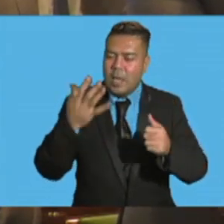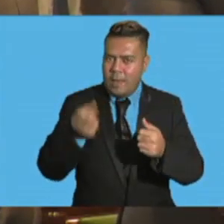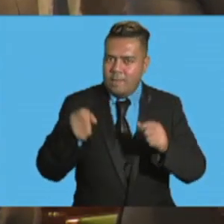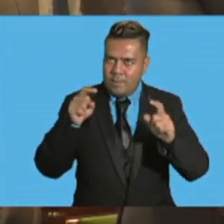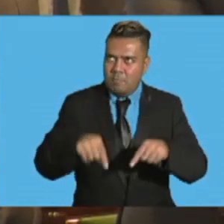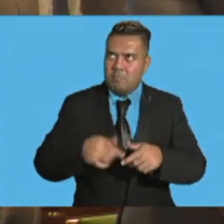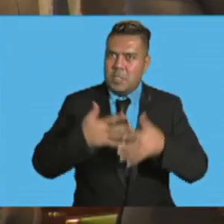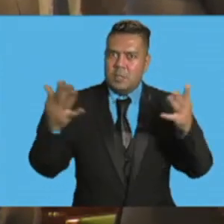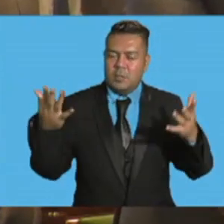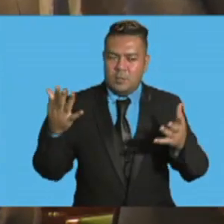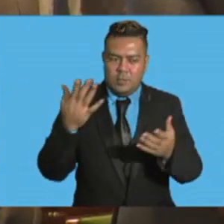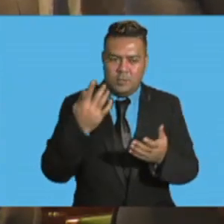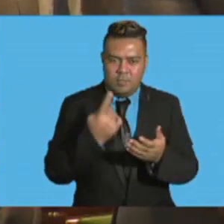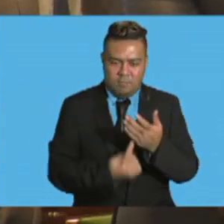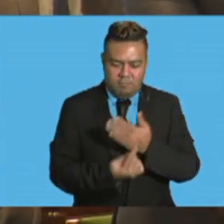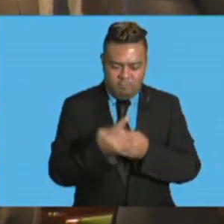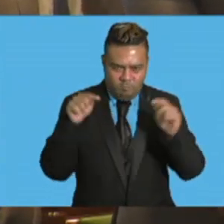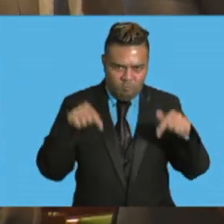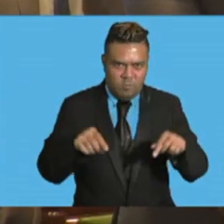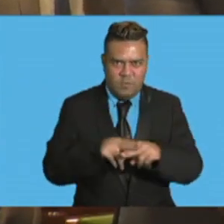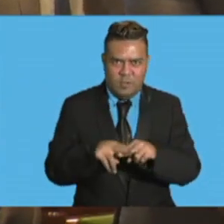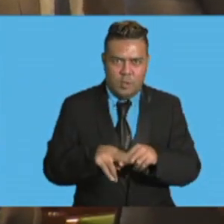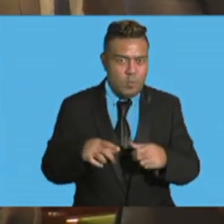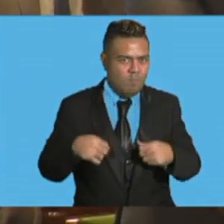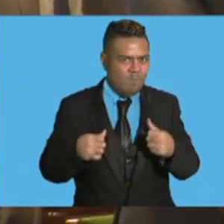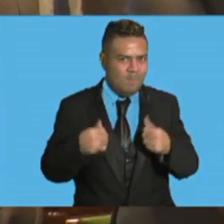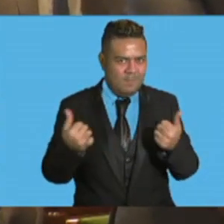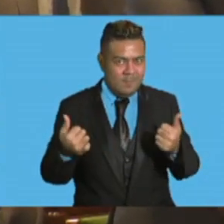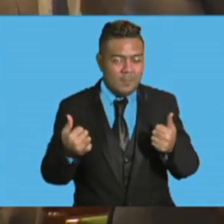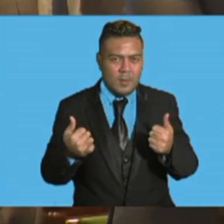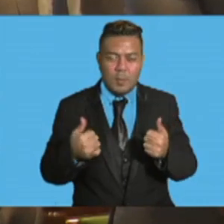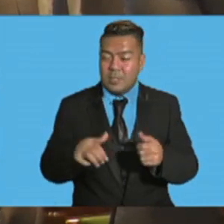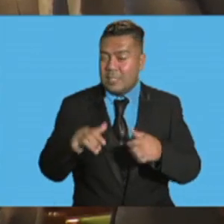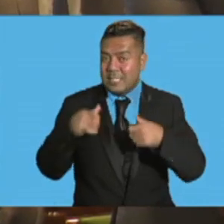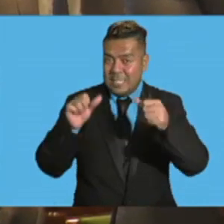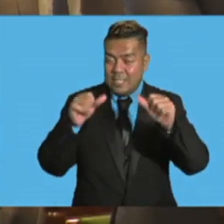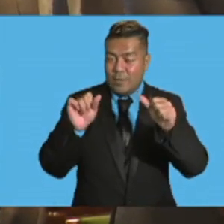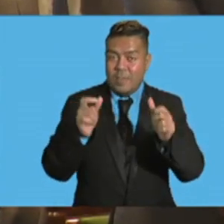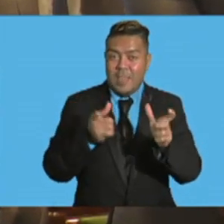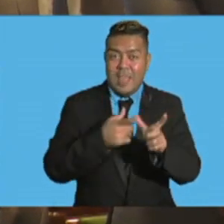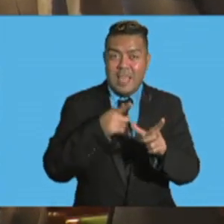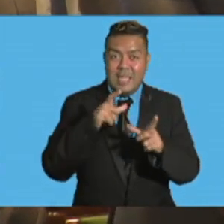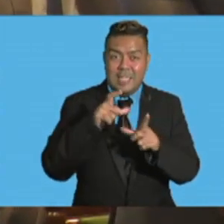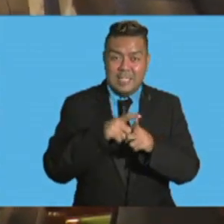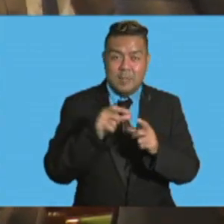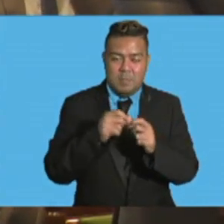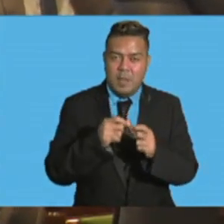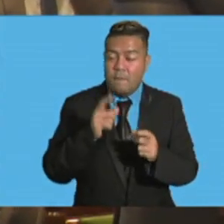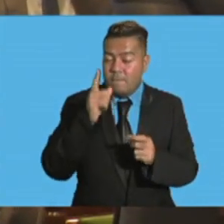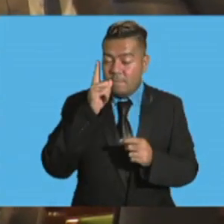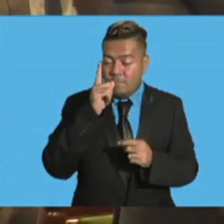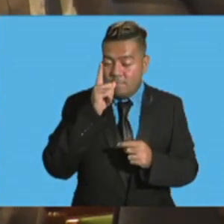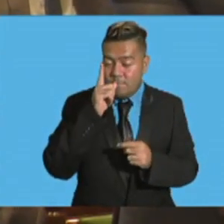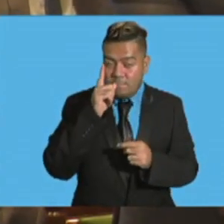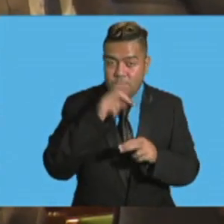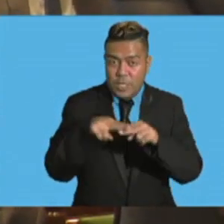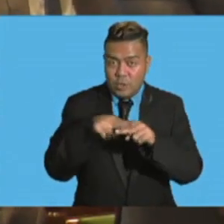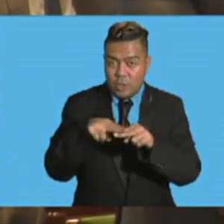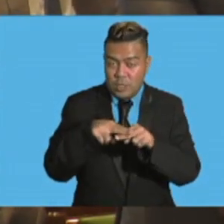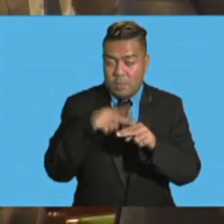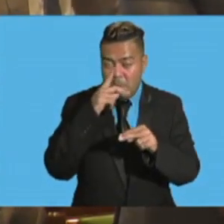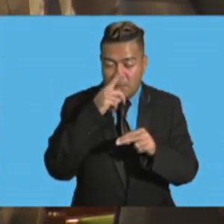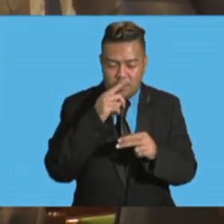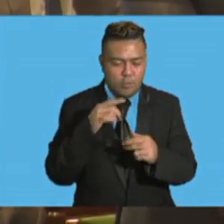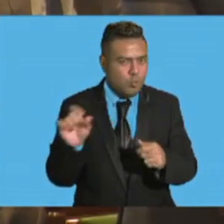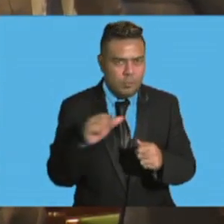events. We are confident, Mr. Speaker, sir, that because of the success of the ADB annual meeting, Fiji has become an ideal hosting spot for even large